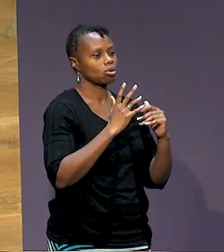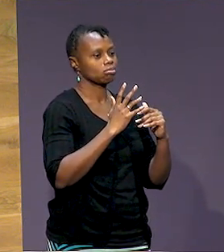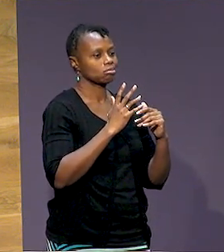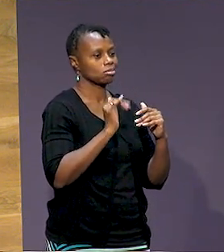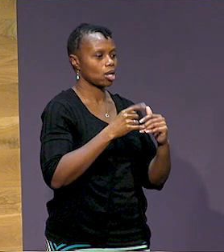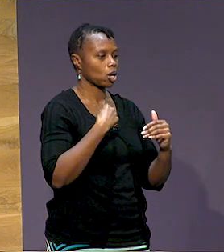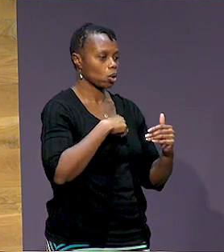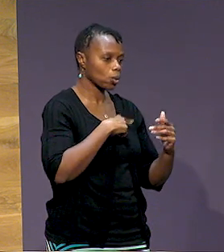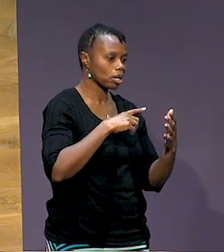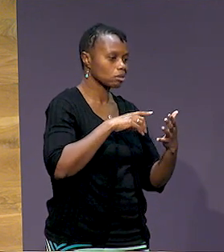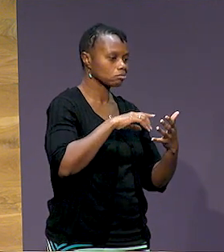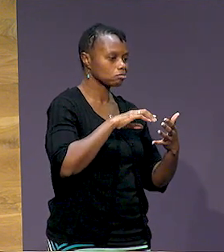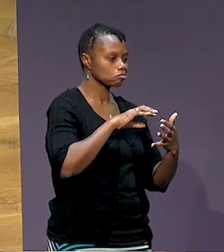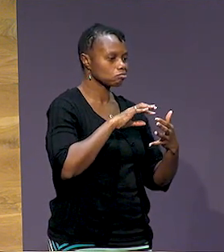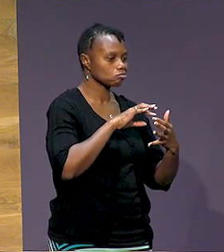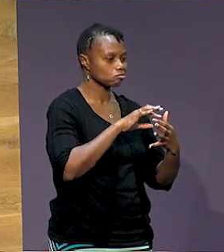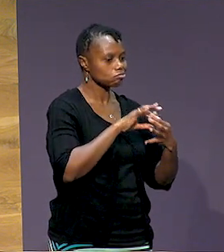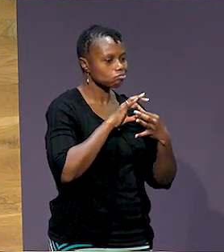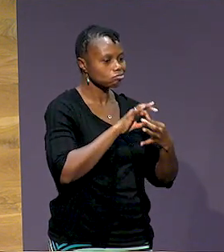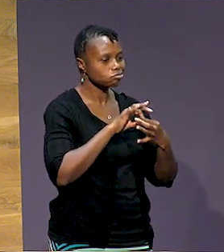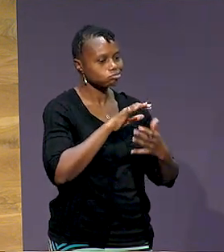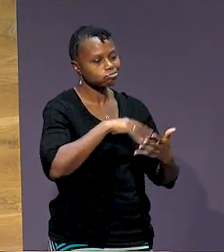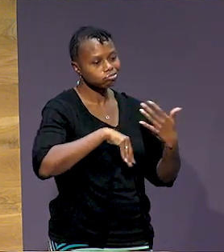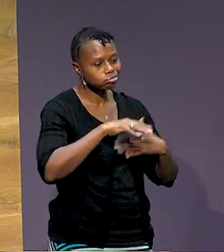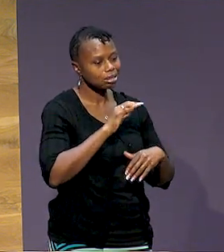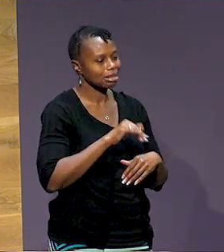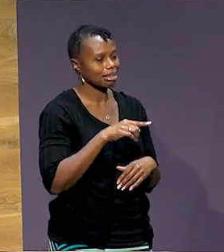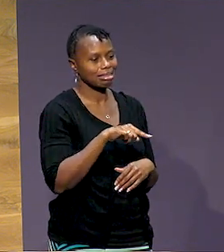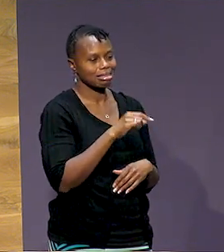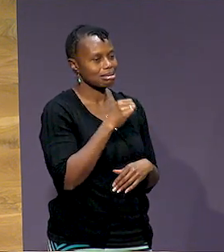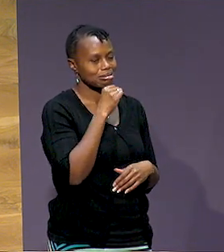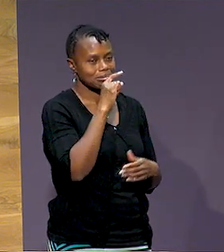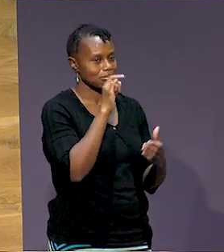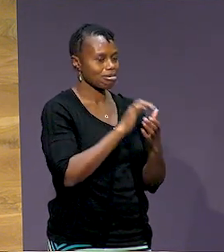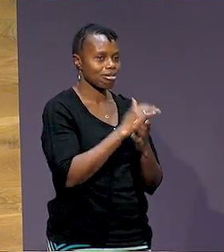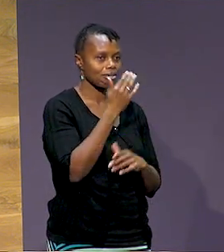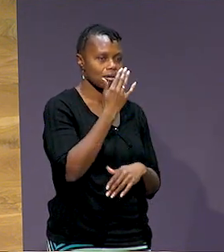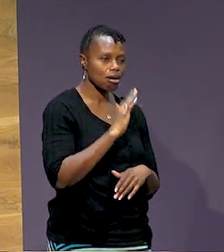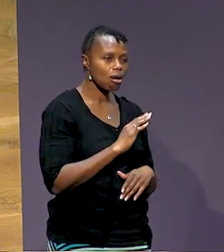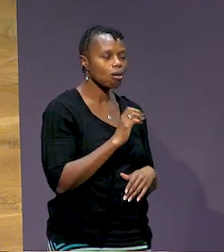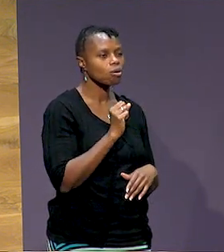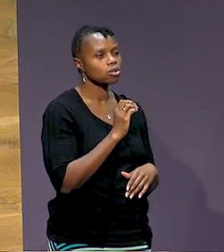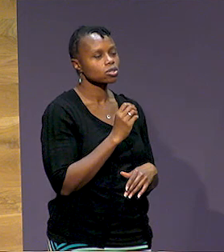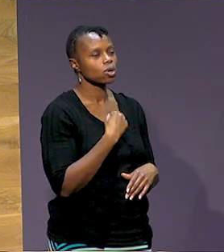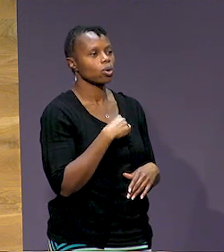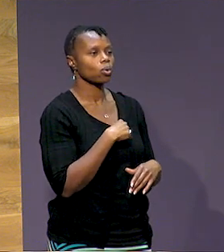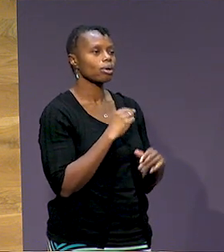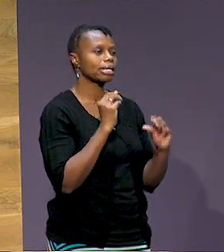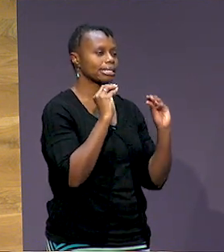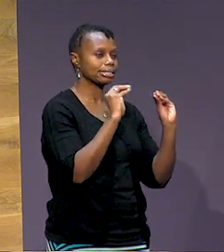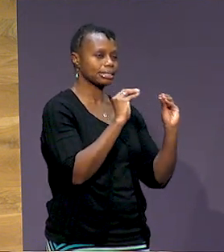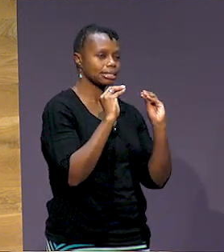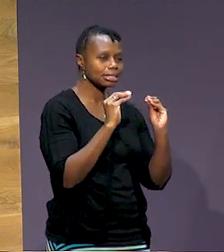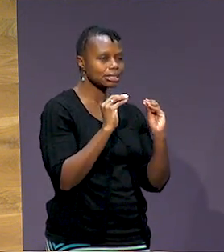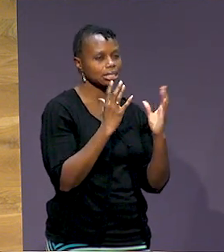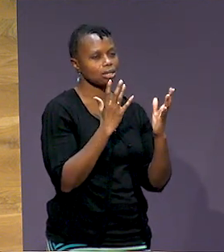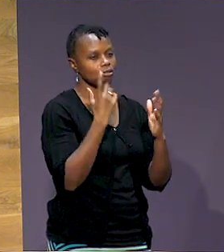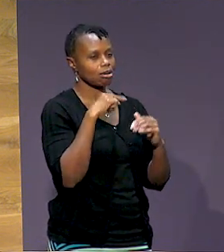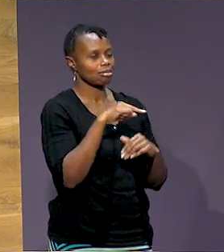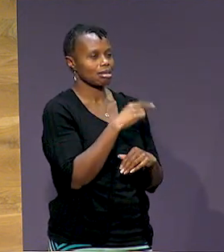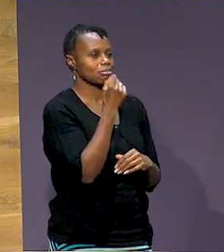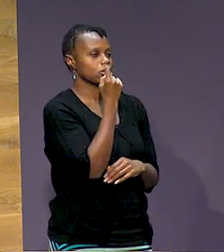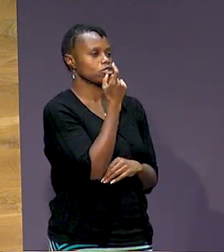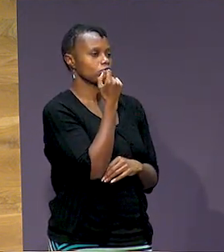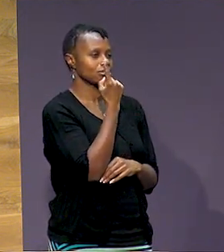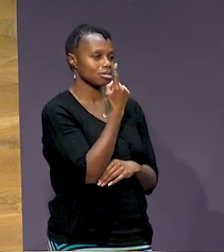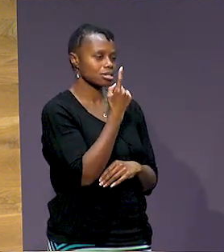non-believers. And we aim our episodes, no matter our topic, to really talk them in a way that everybody can understand.